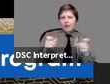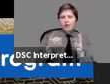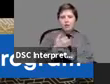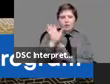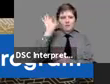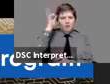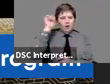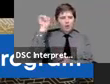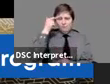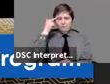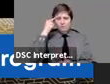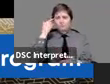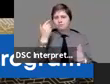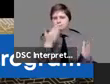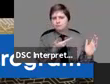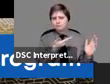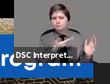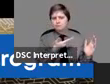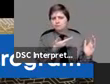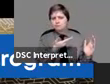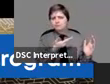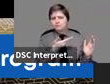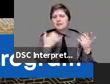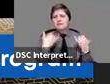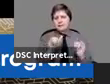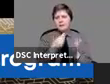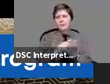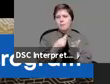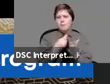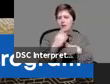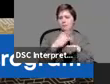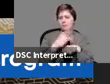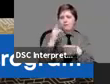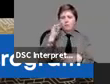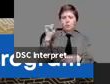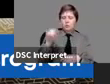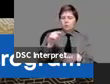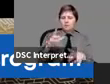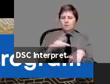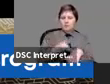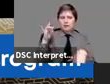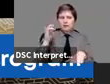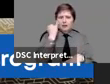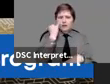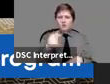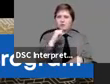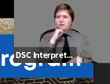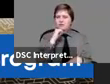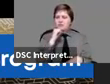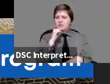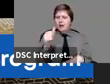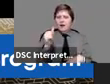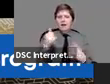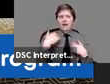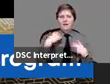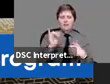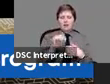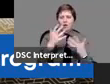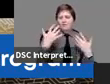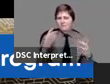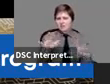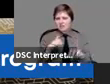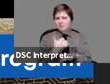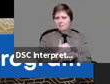federal government. So there is still money there for you to take advantage of if you did not get your bag already. So